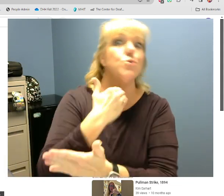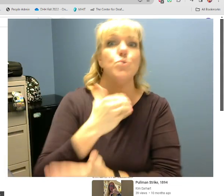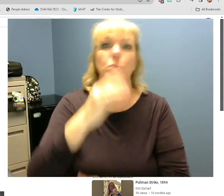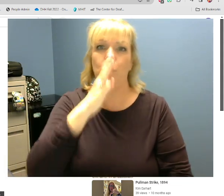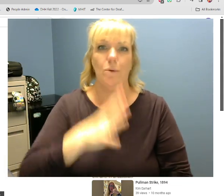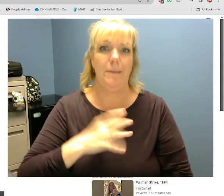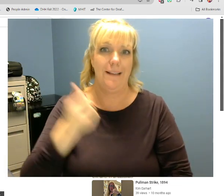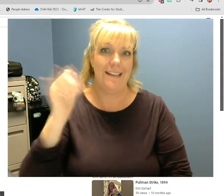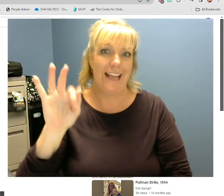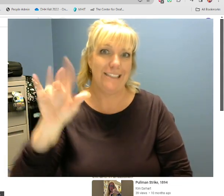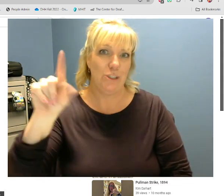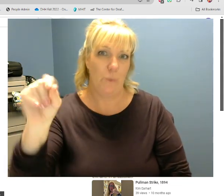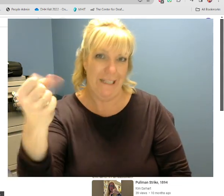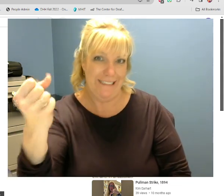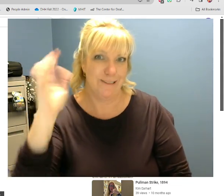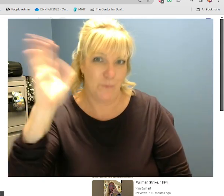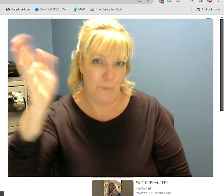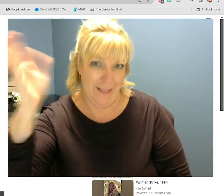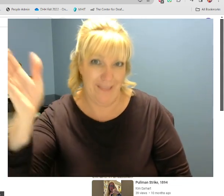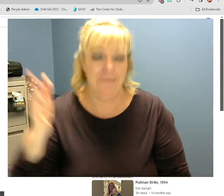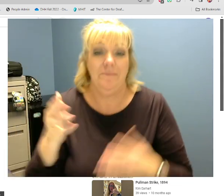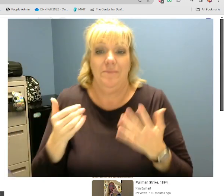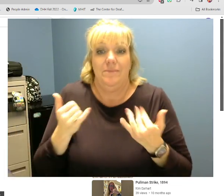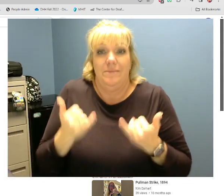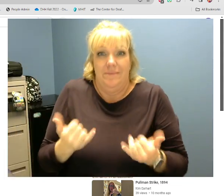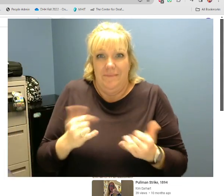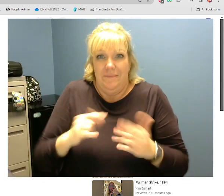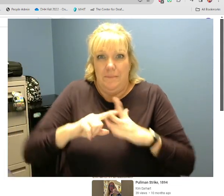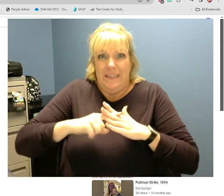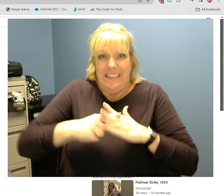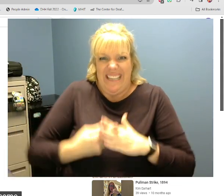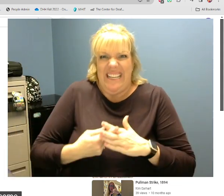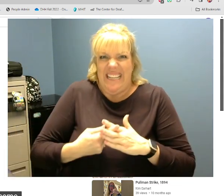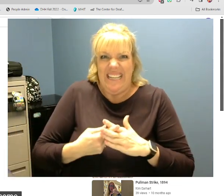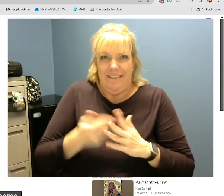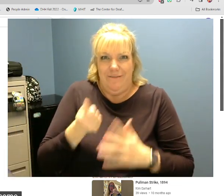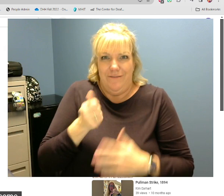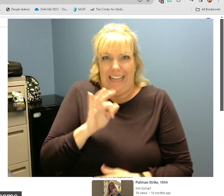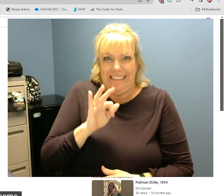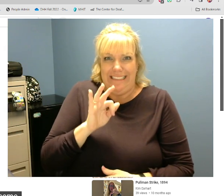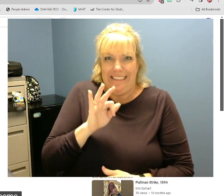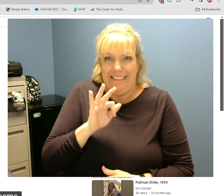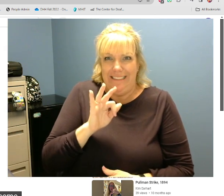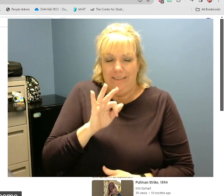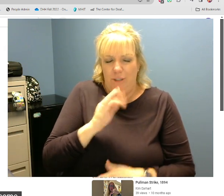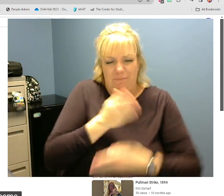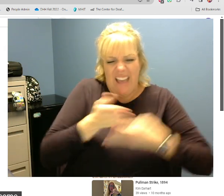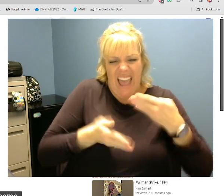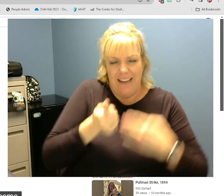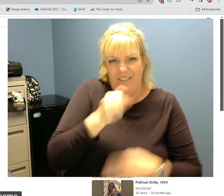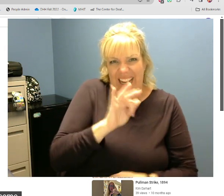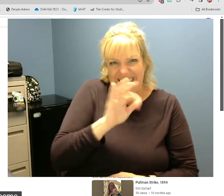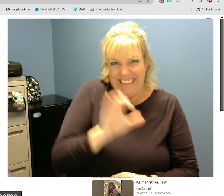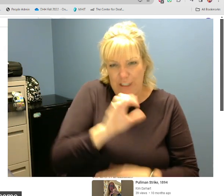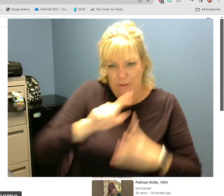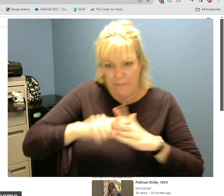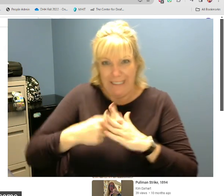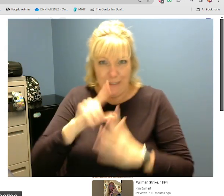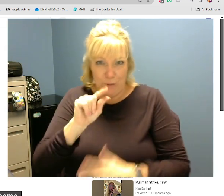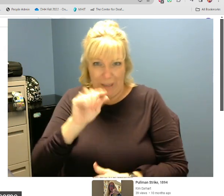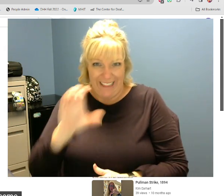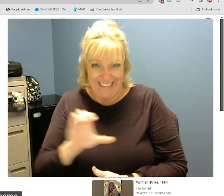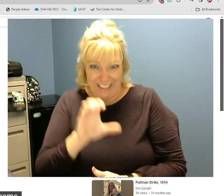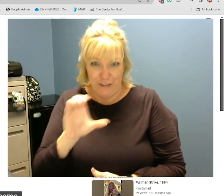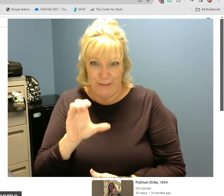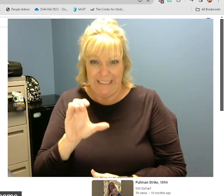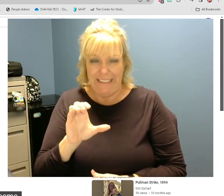But here at the turn of the century, this is a kind of a bit of a crucial change for women in terms of some